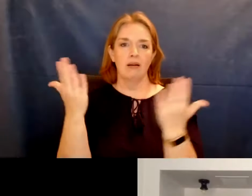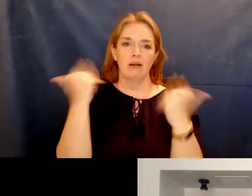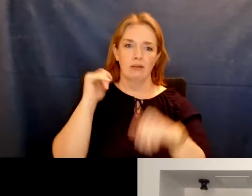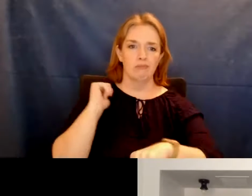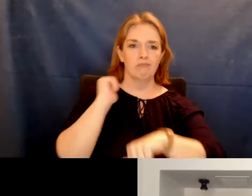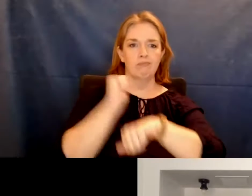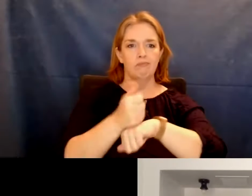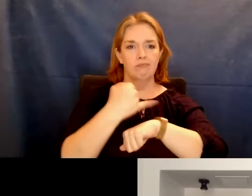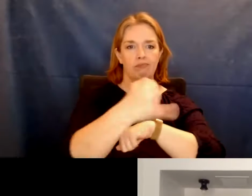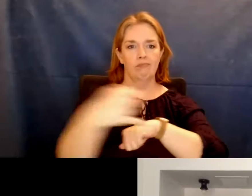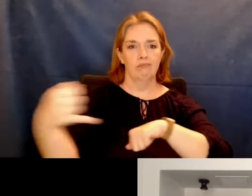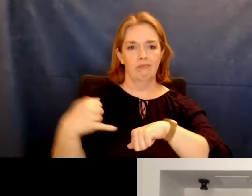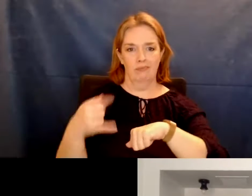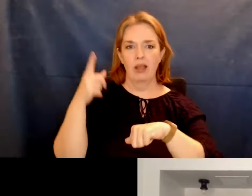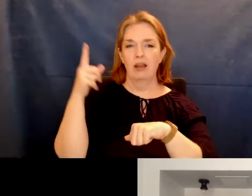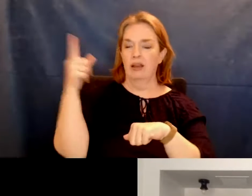Stunning man, sweat this method.